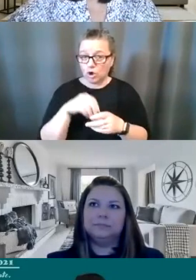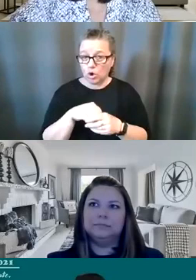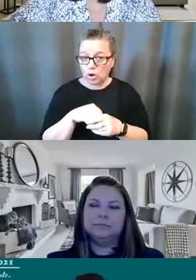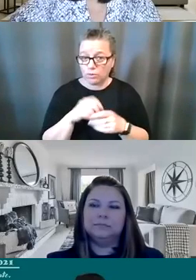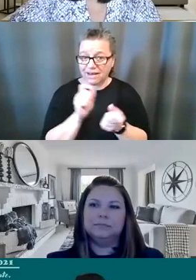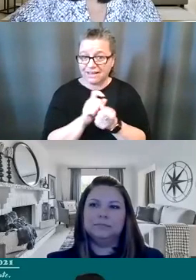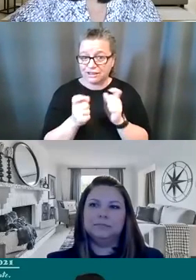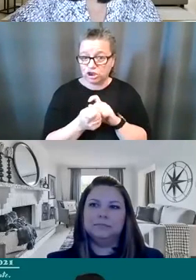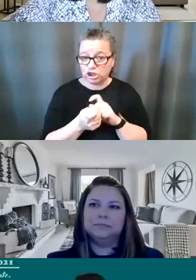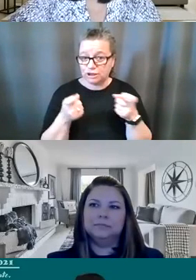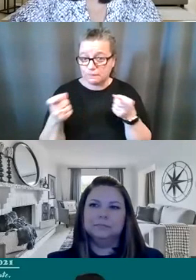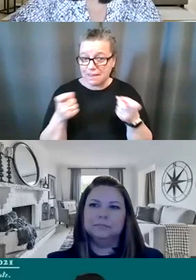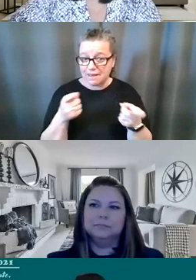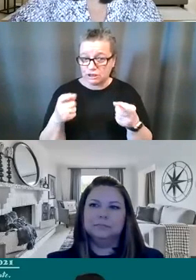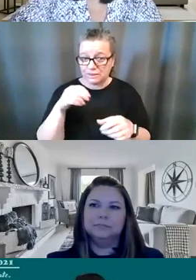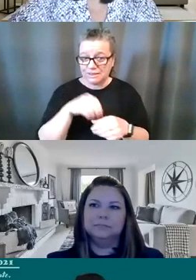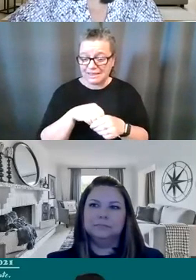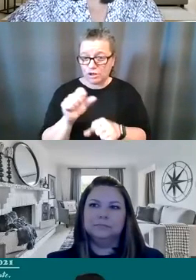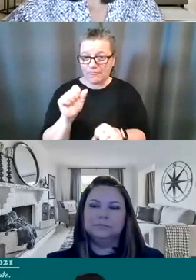change management into their work?